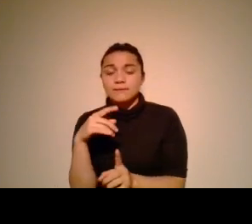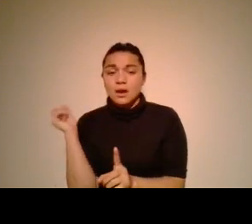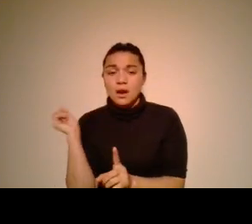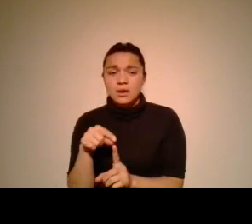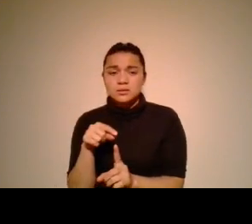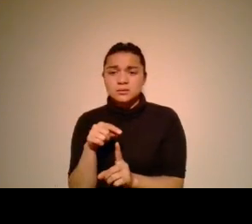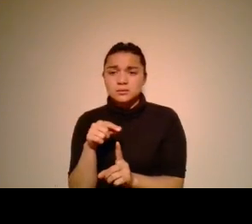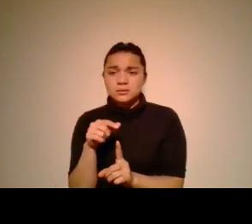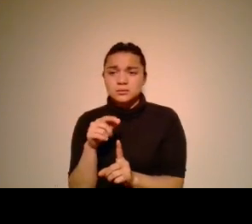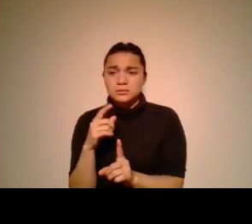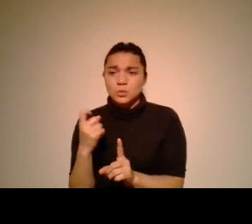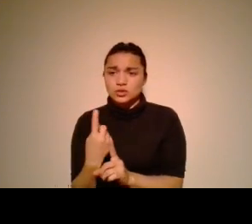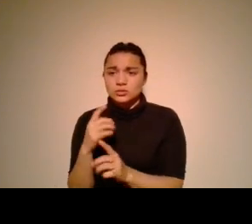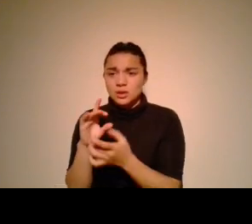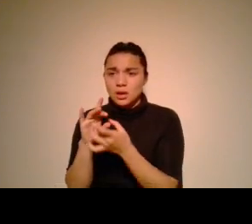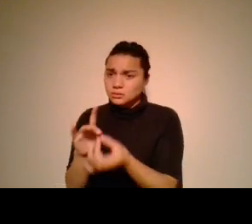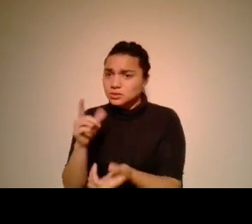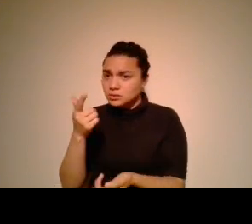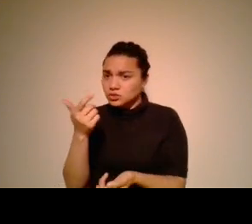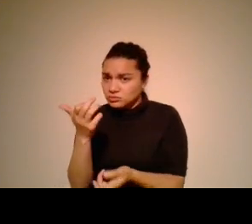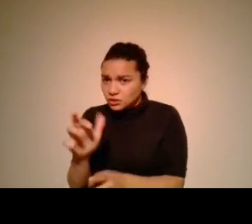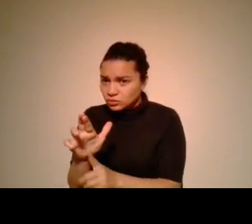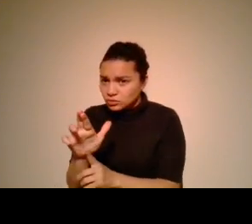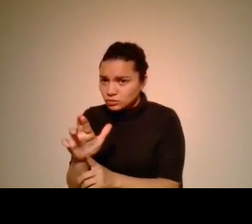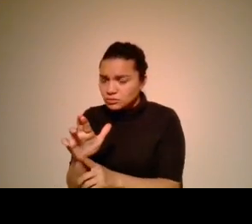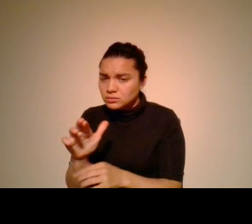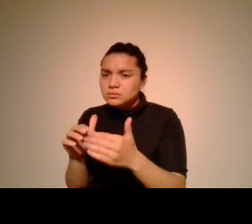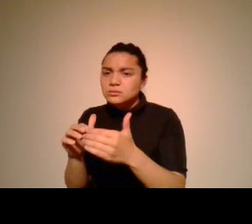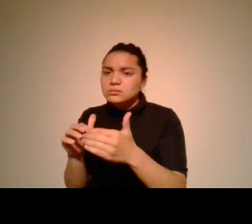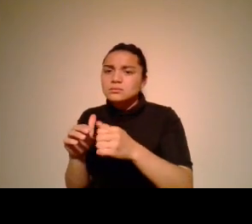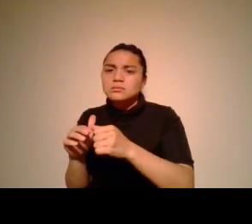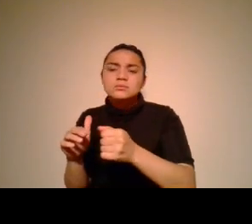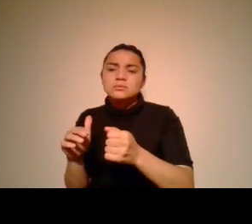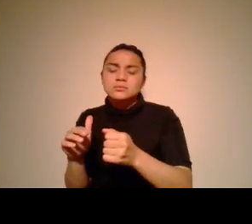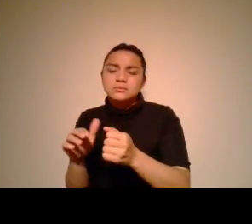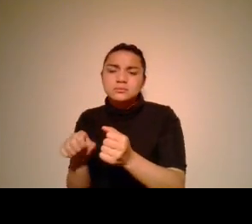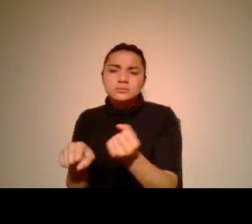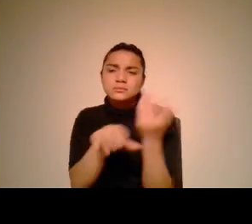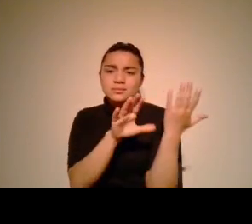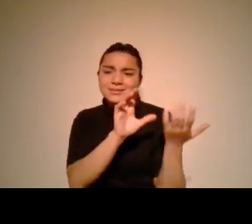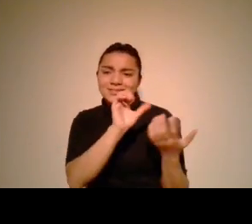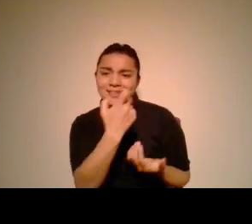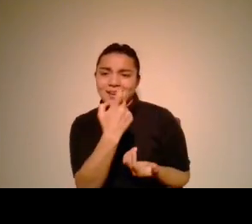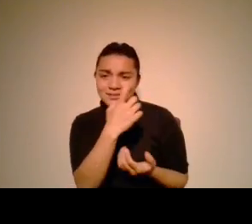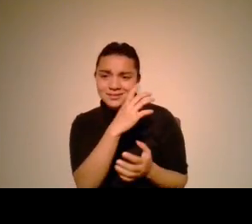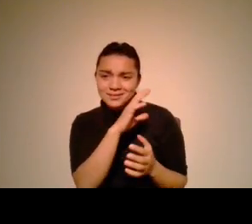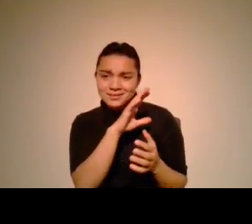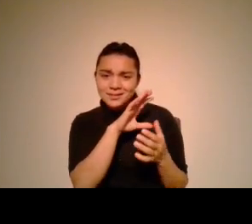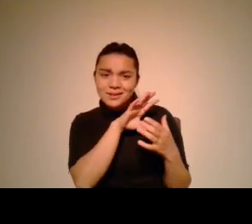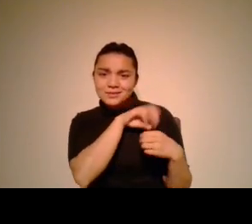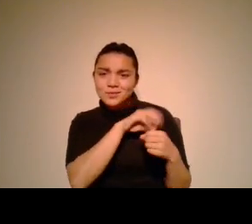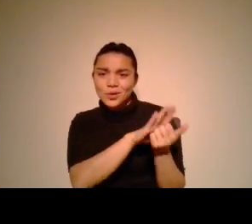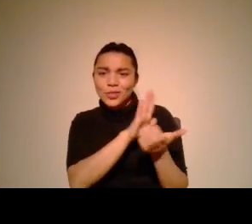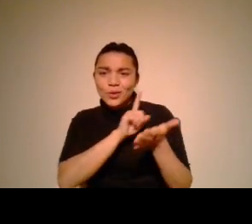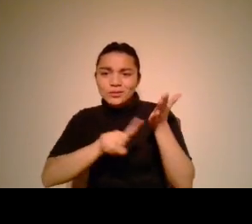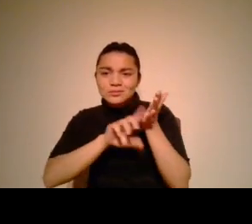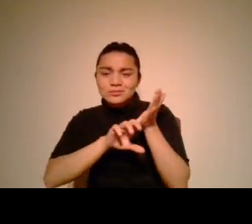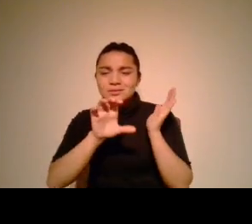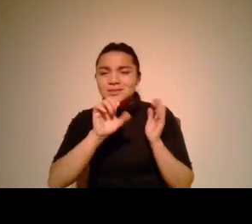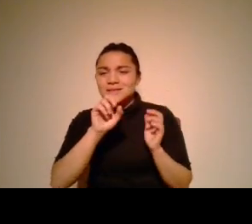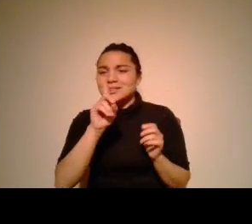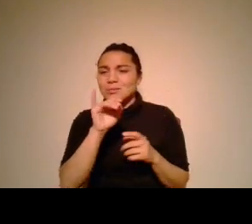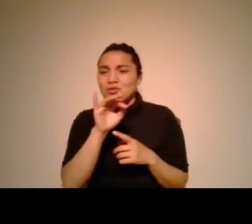shouldn't include sex as part of your sort of demographic survey. And if you think that what you're studying might be related to both